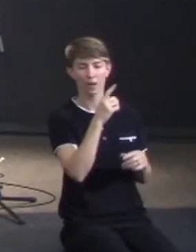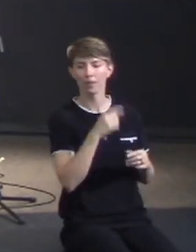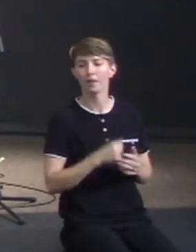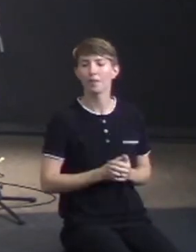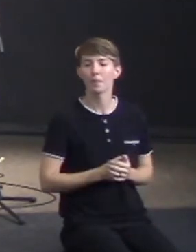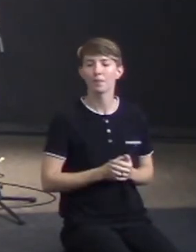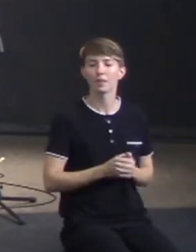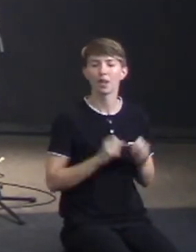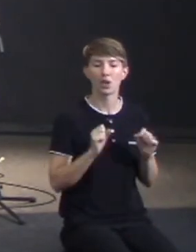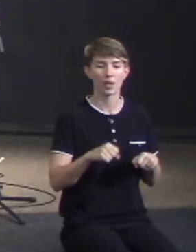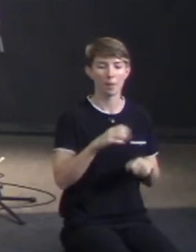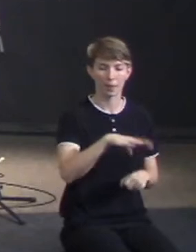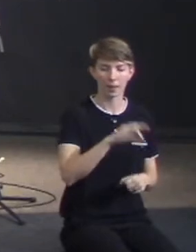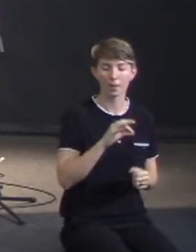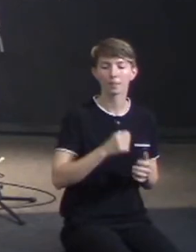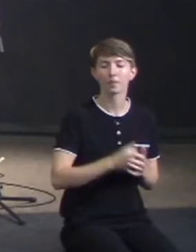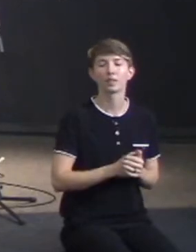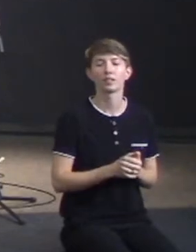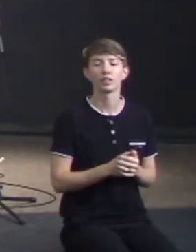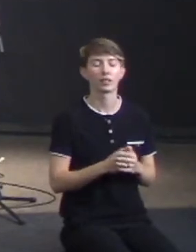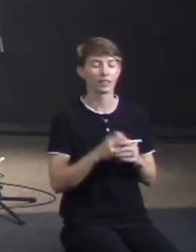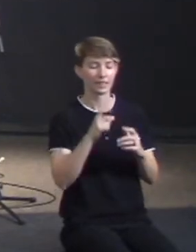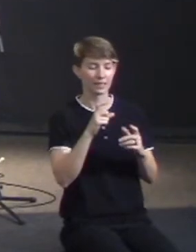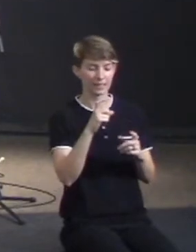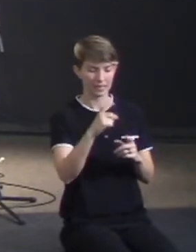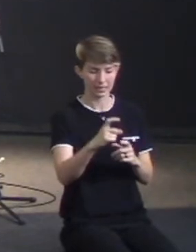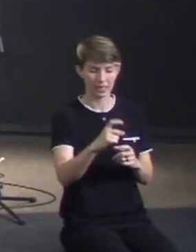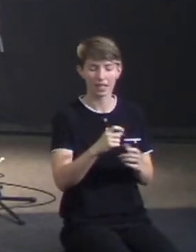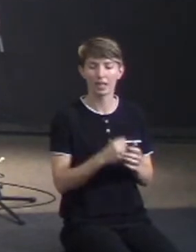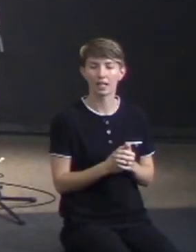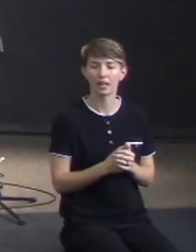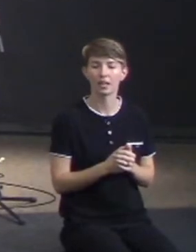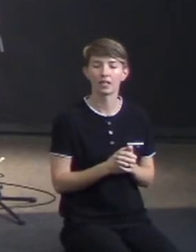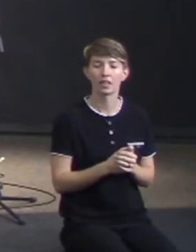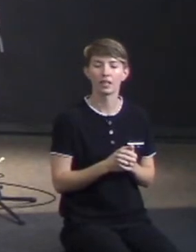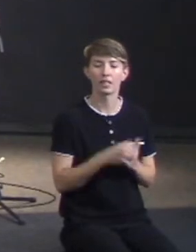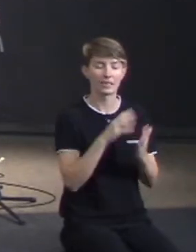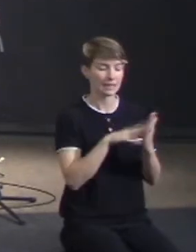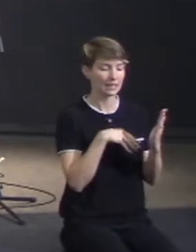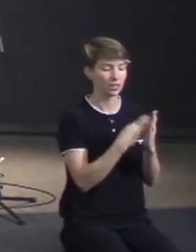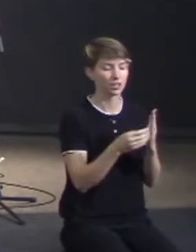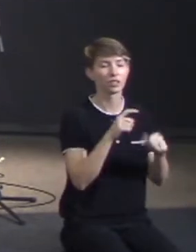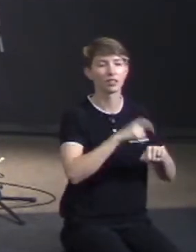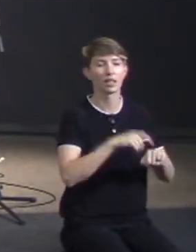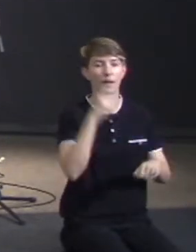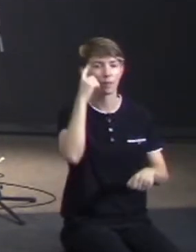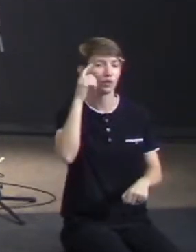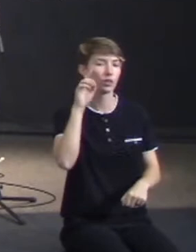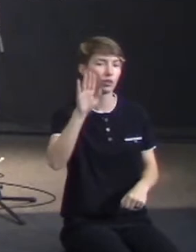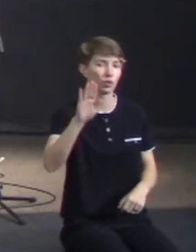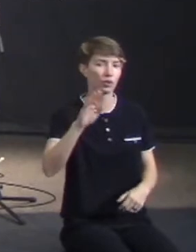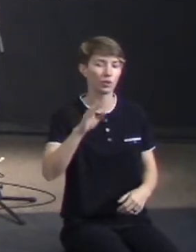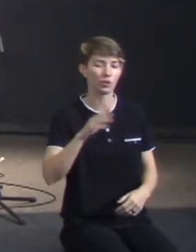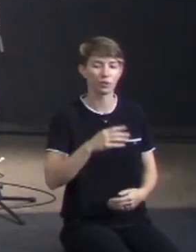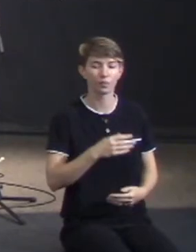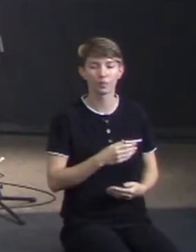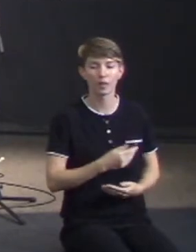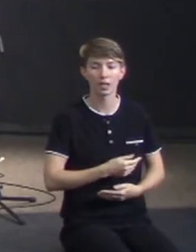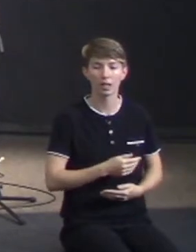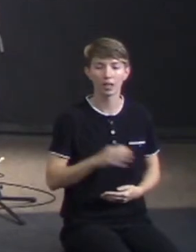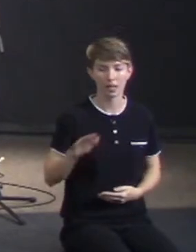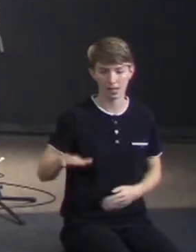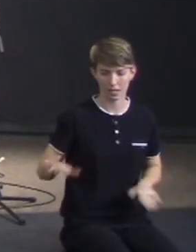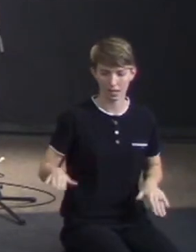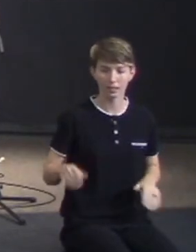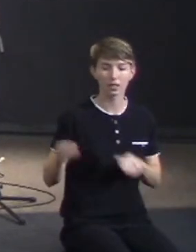code you can scan, and you can schedule a time for your kid to come in 10-minute increments from 1 to 3 on September